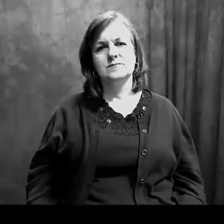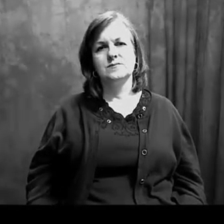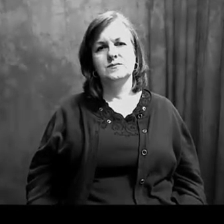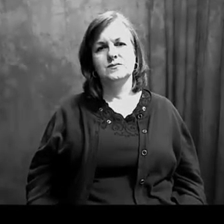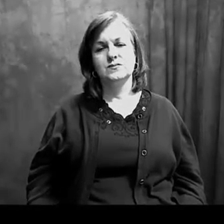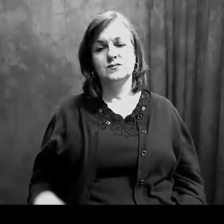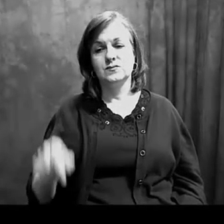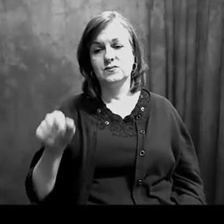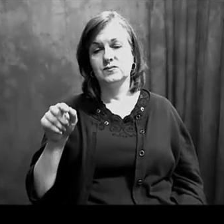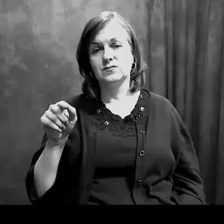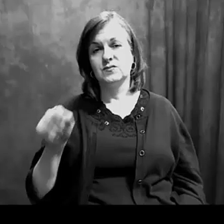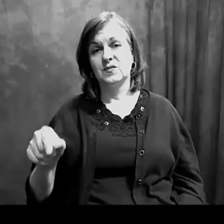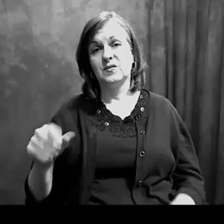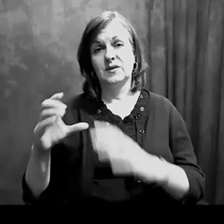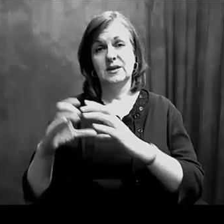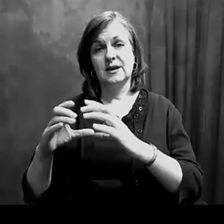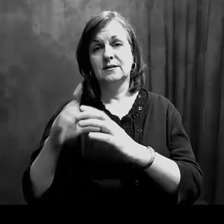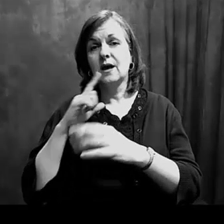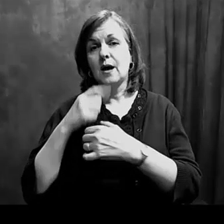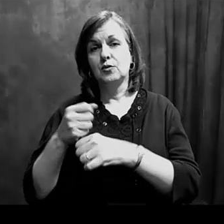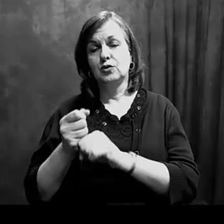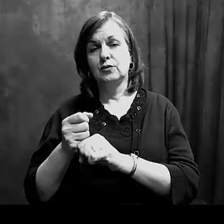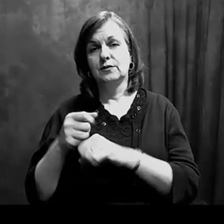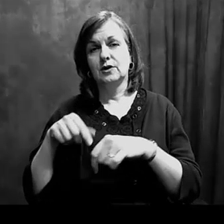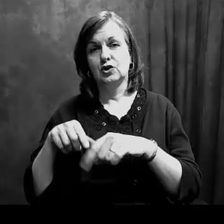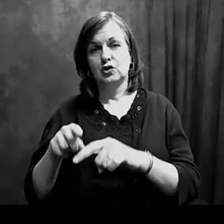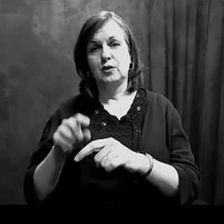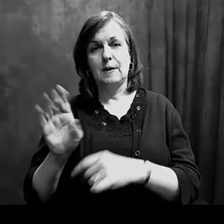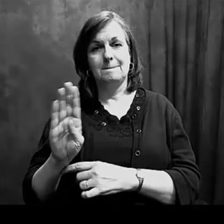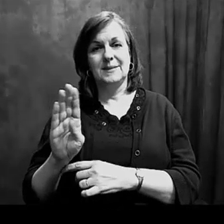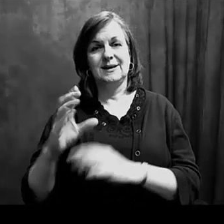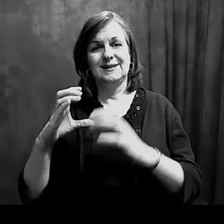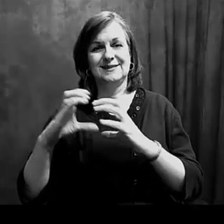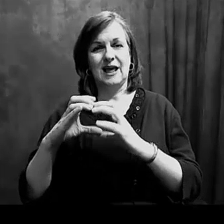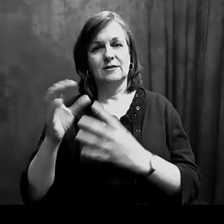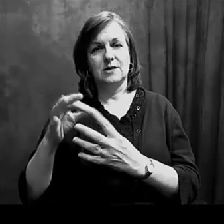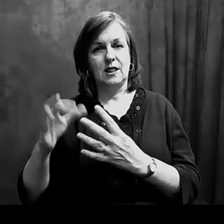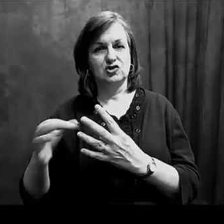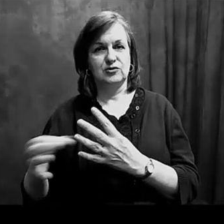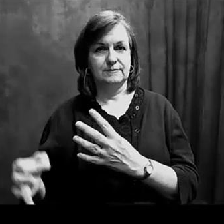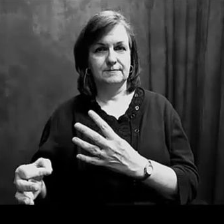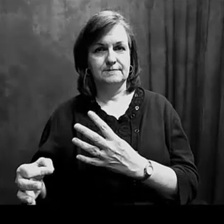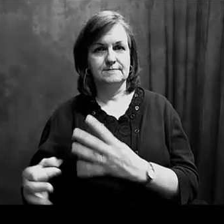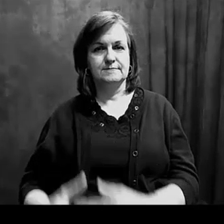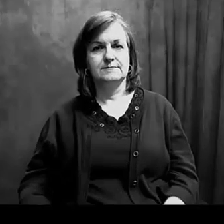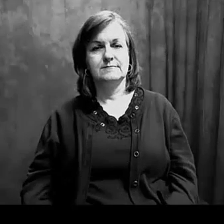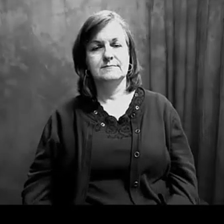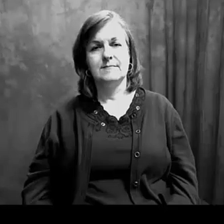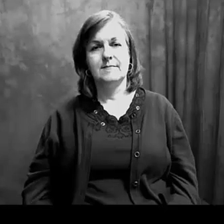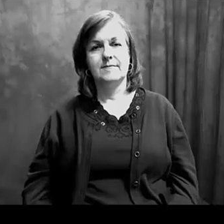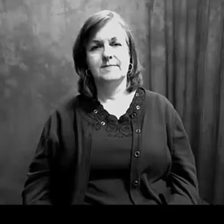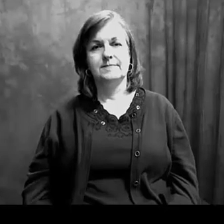that are produced during B cells selection.